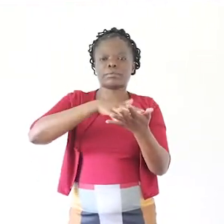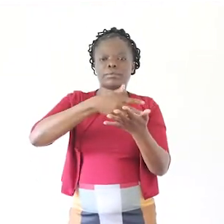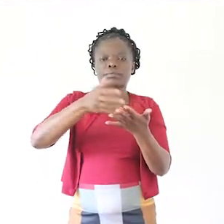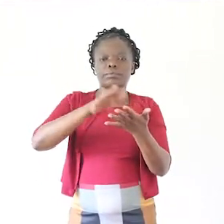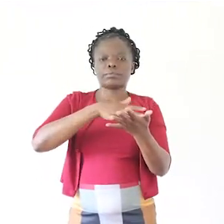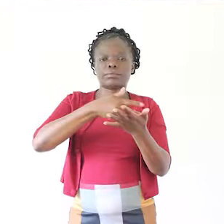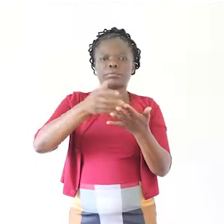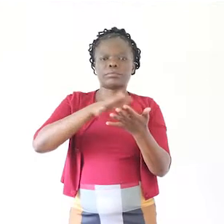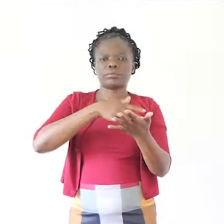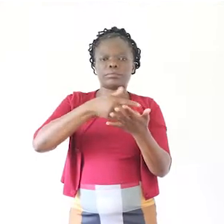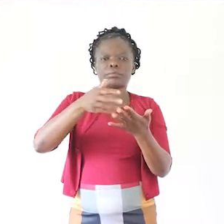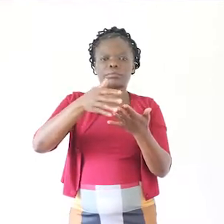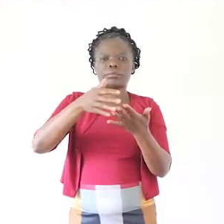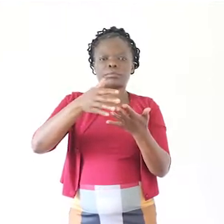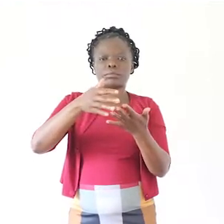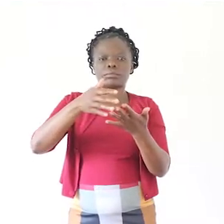kidogo.